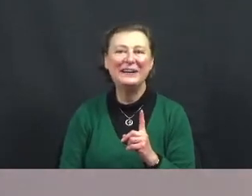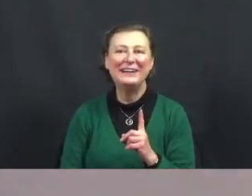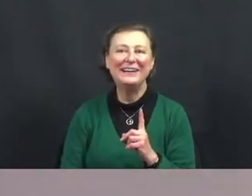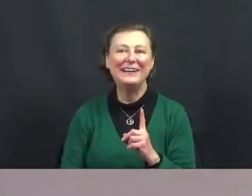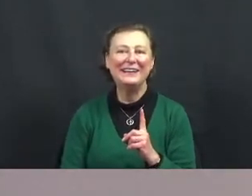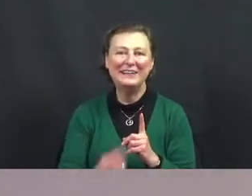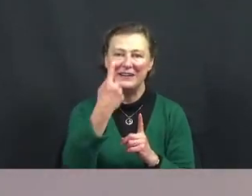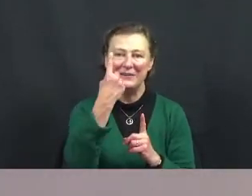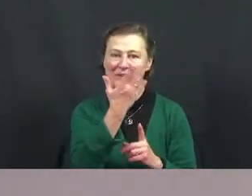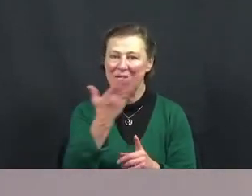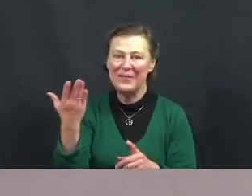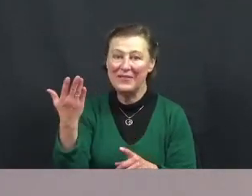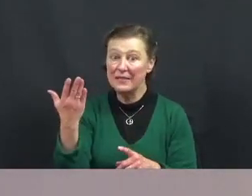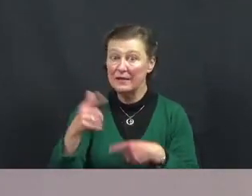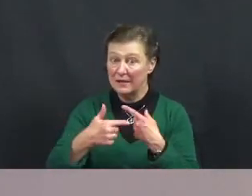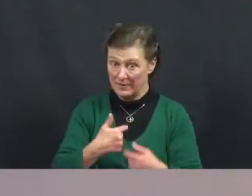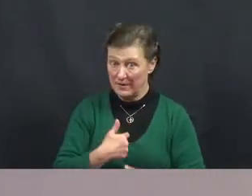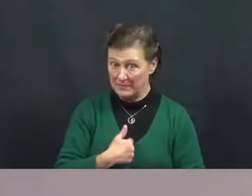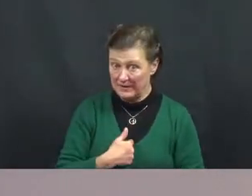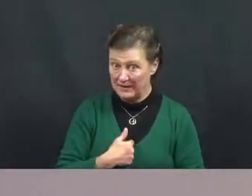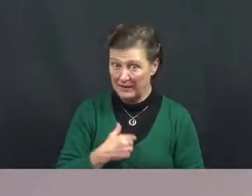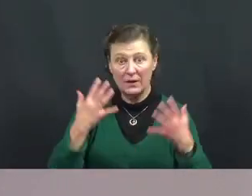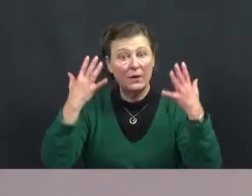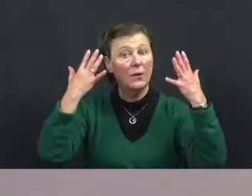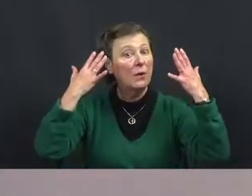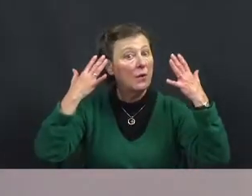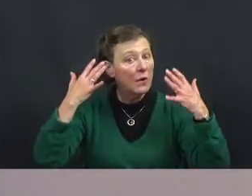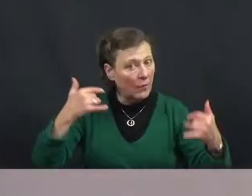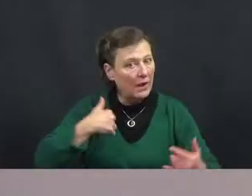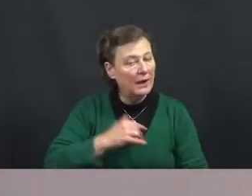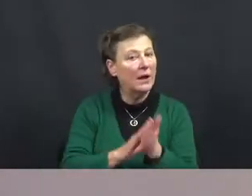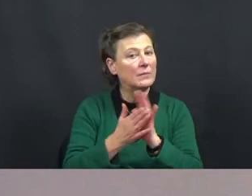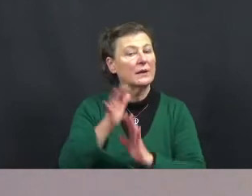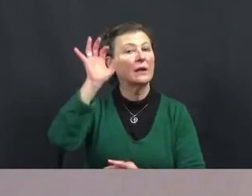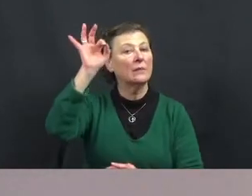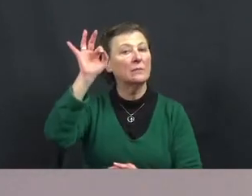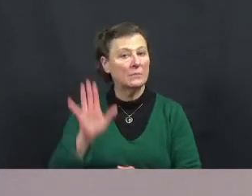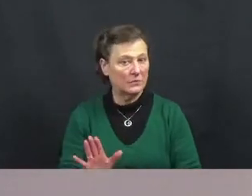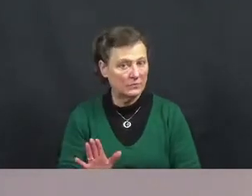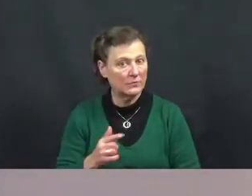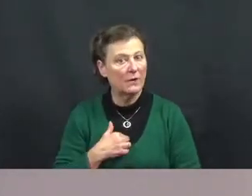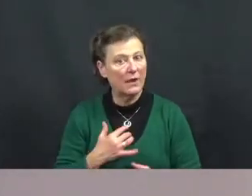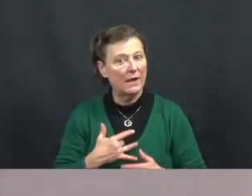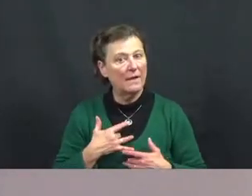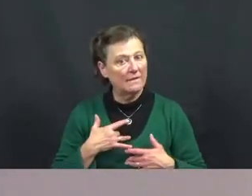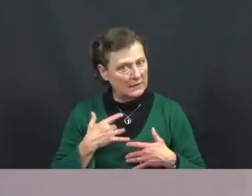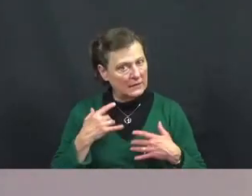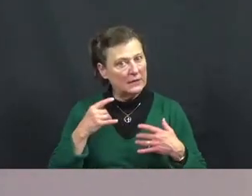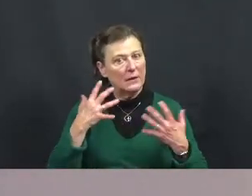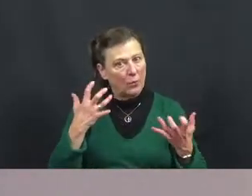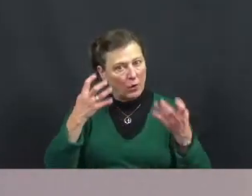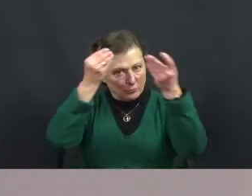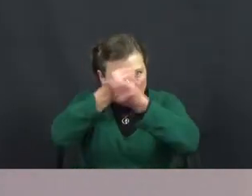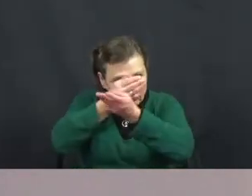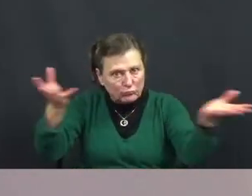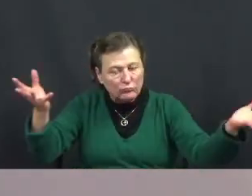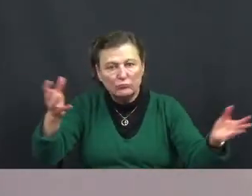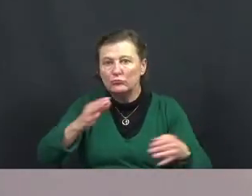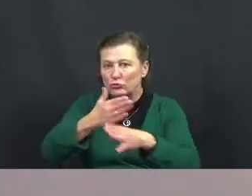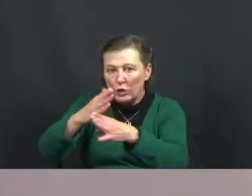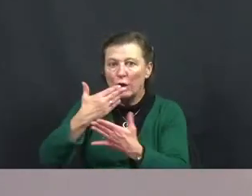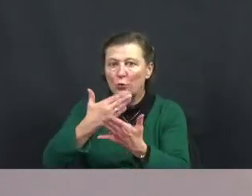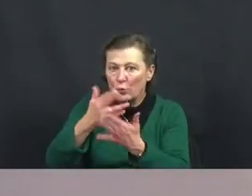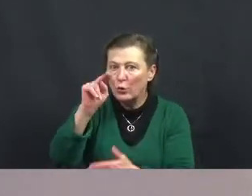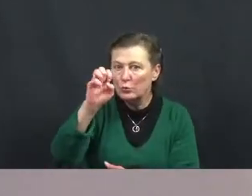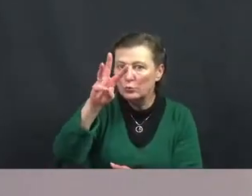One thing about me, which is probably why I ended up being a minister, is that I feel compelled to share good news, good stuff